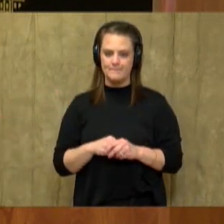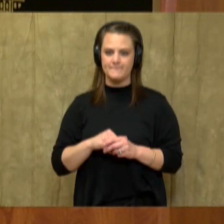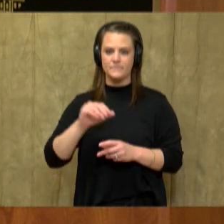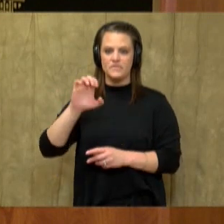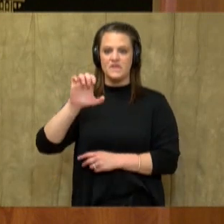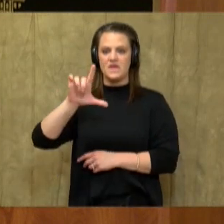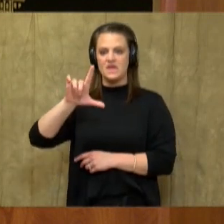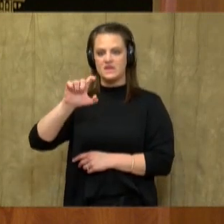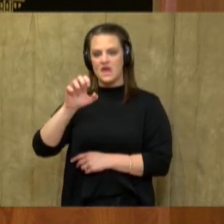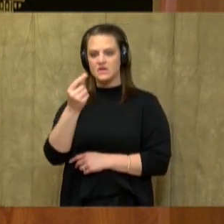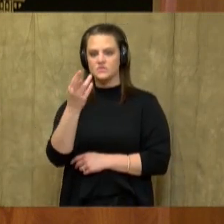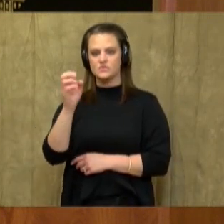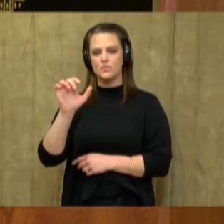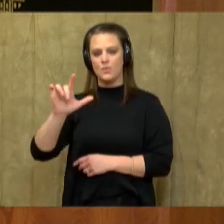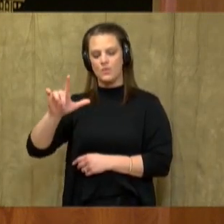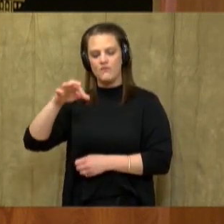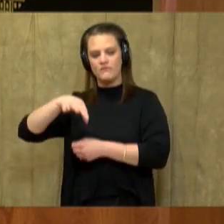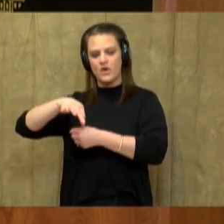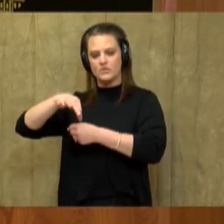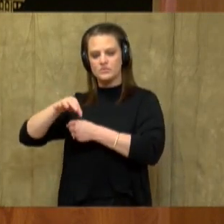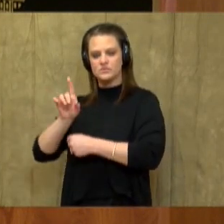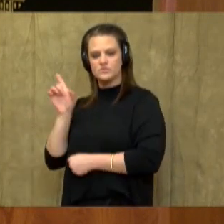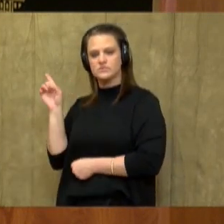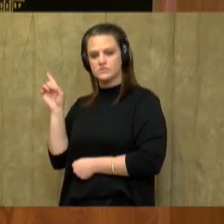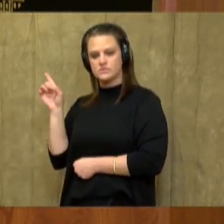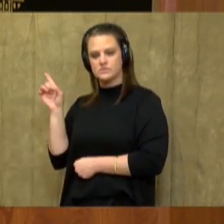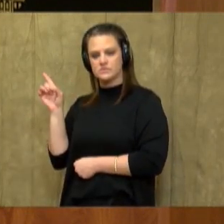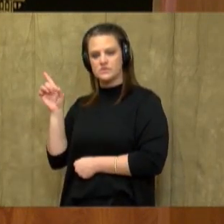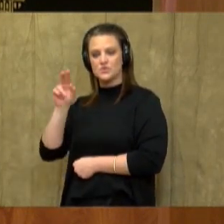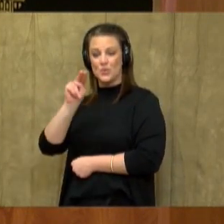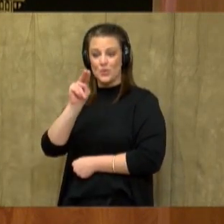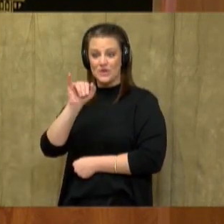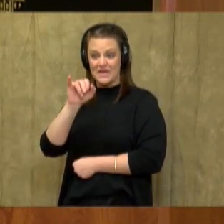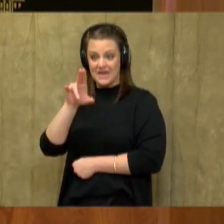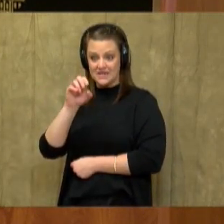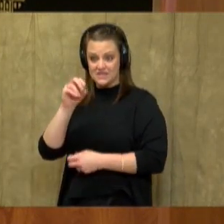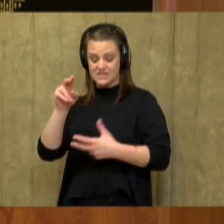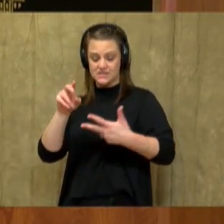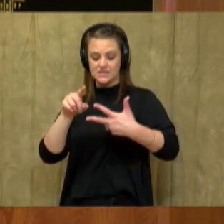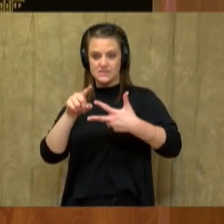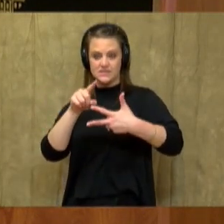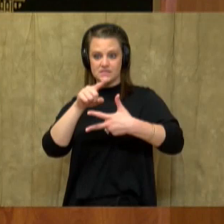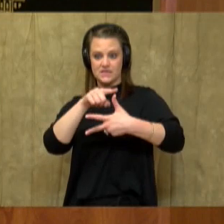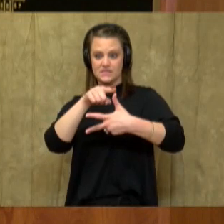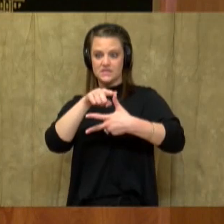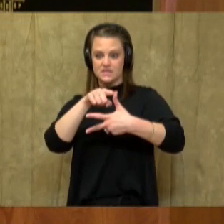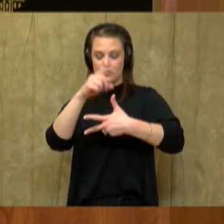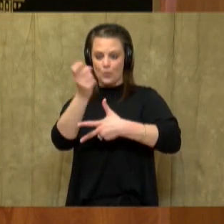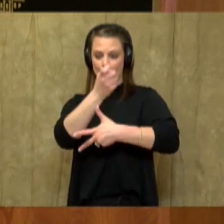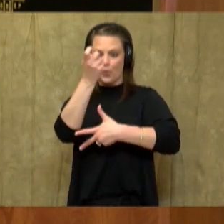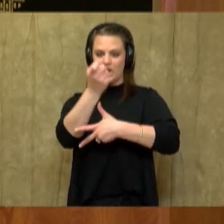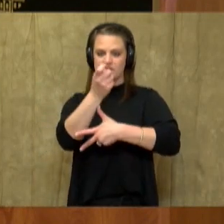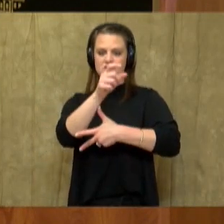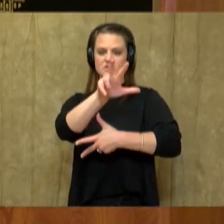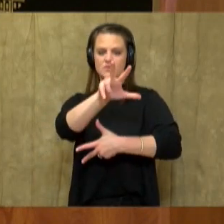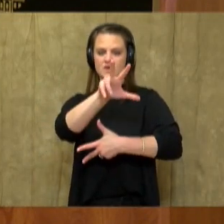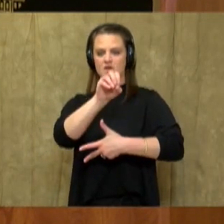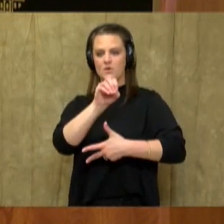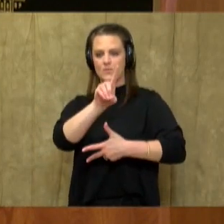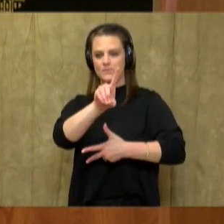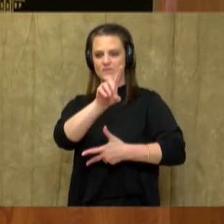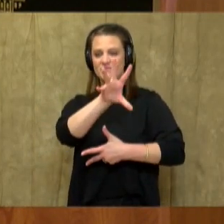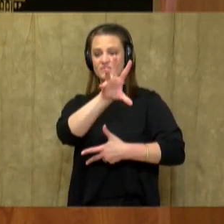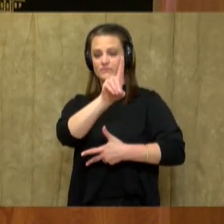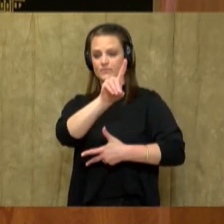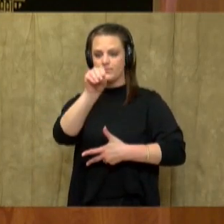vote, remember, is what's going to decide the election. Richard Nixon wins. He gets 301 electoral votes,